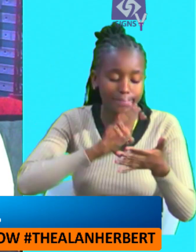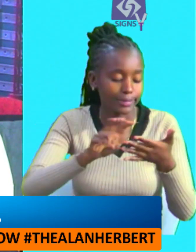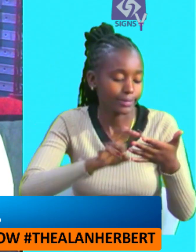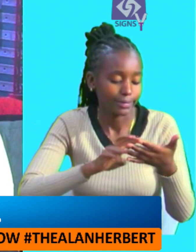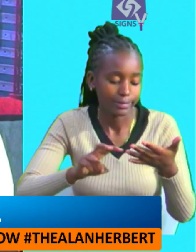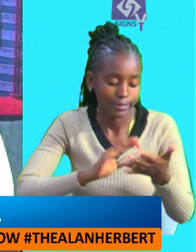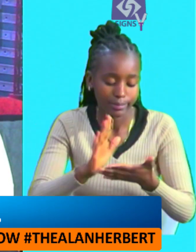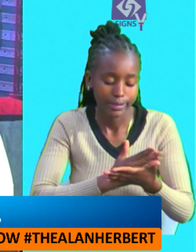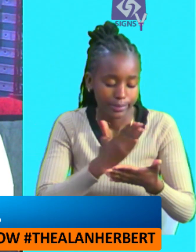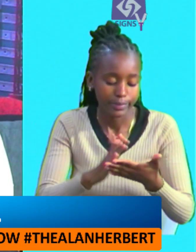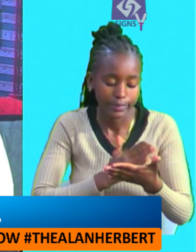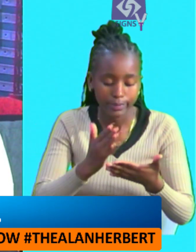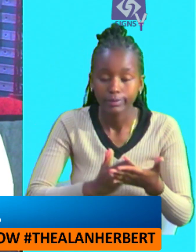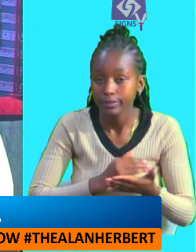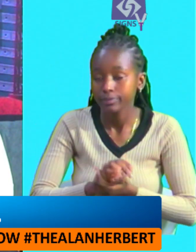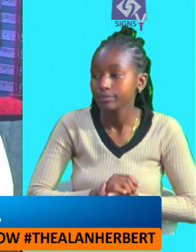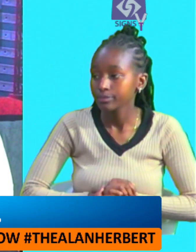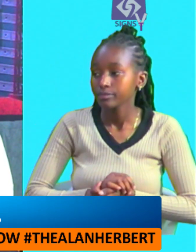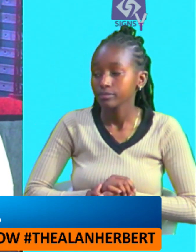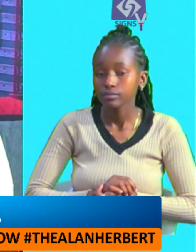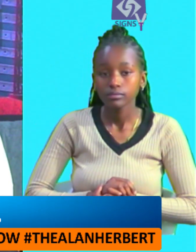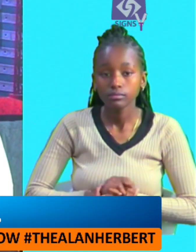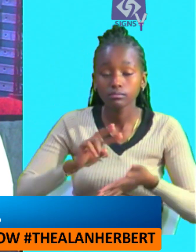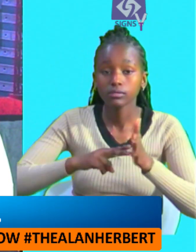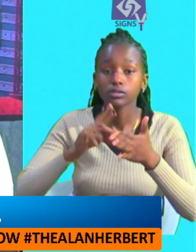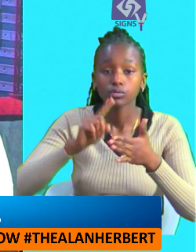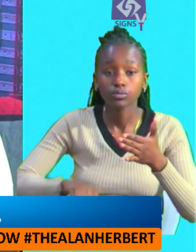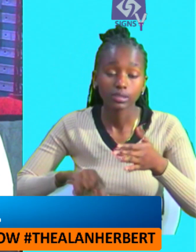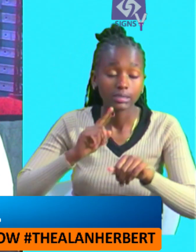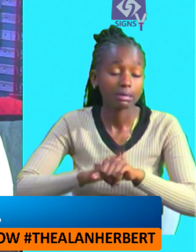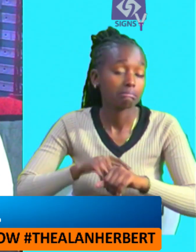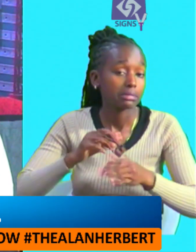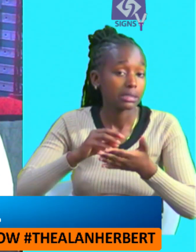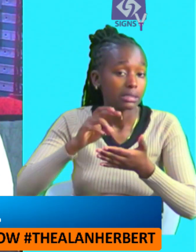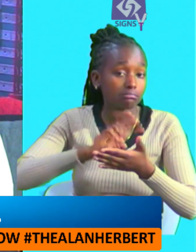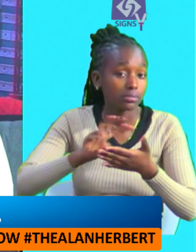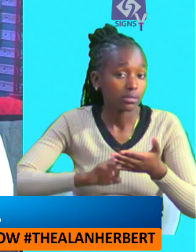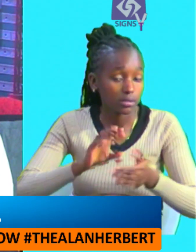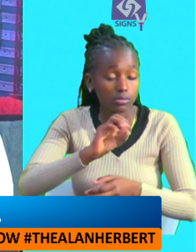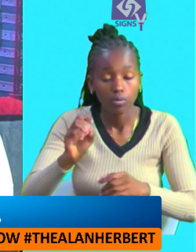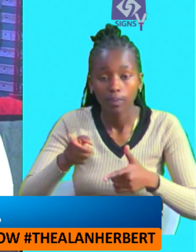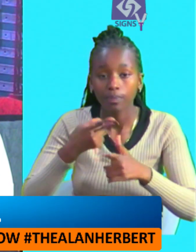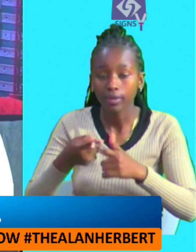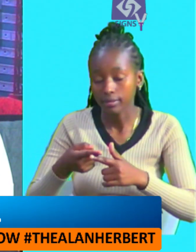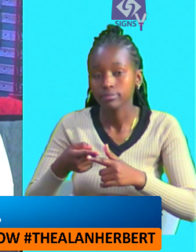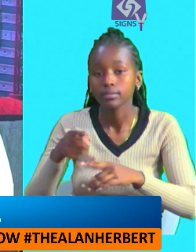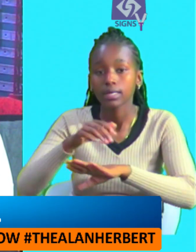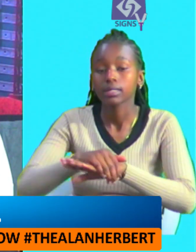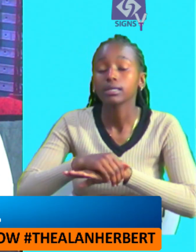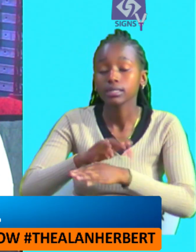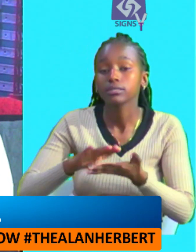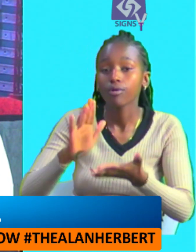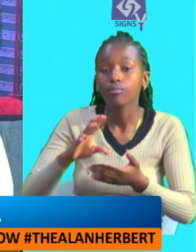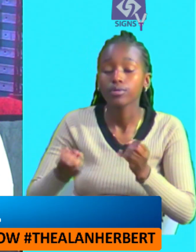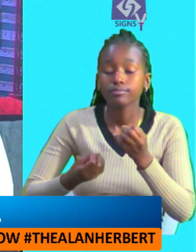age is access to knowledge and access to information. The most unfortunate thing that for us to access all these